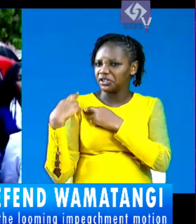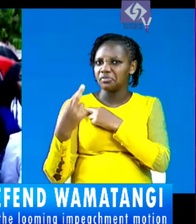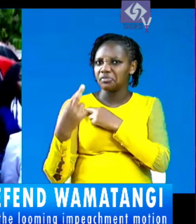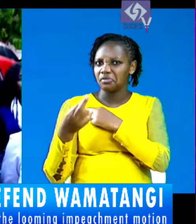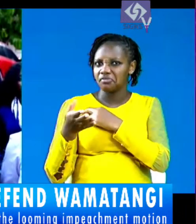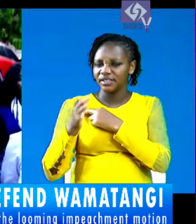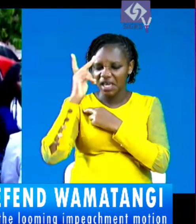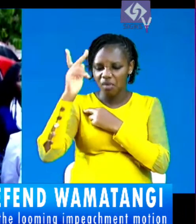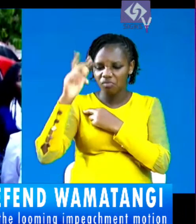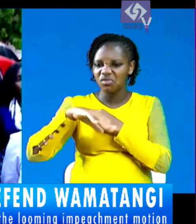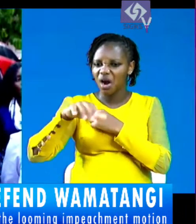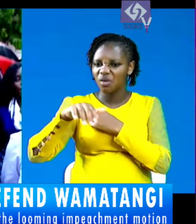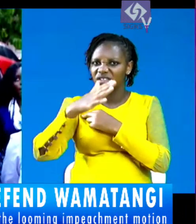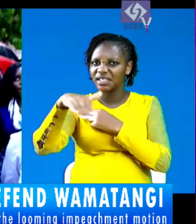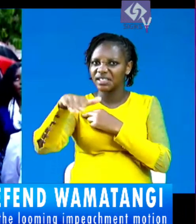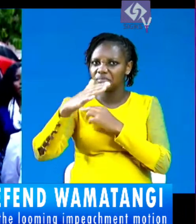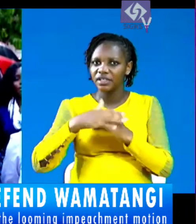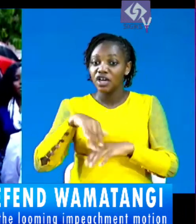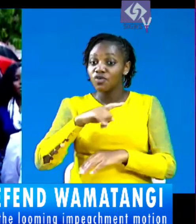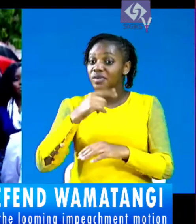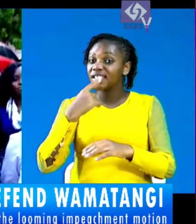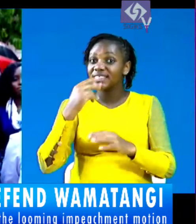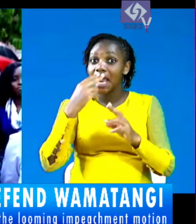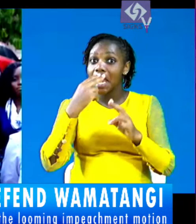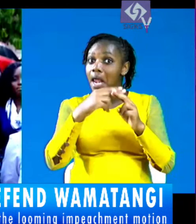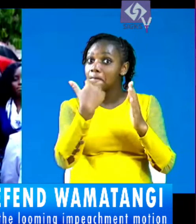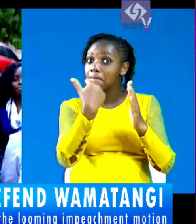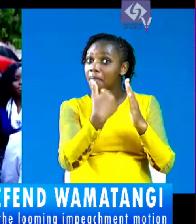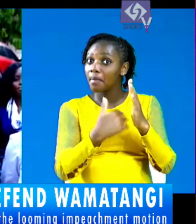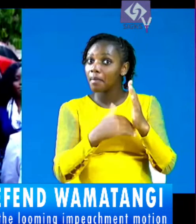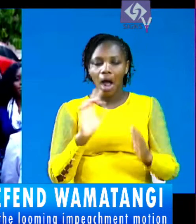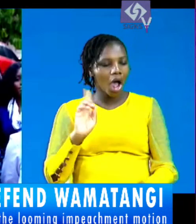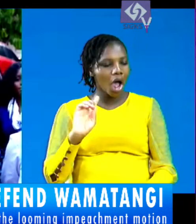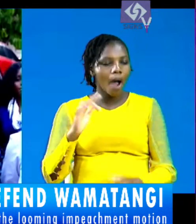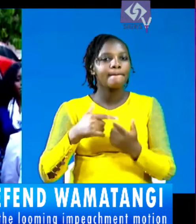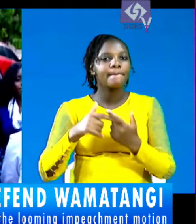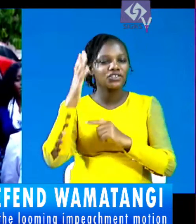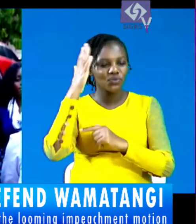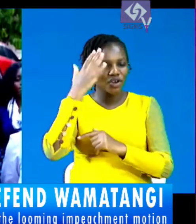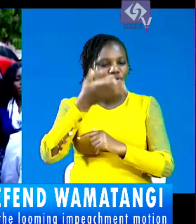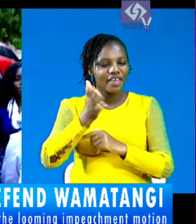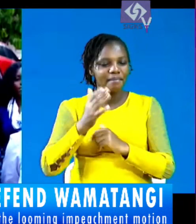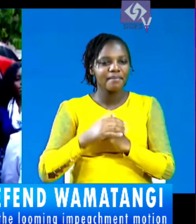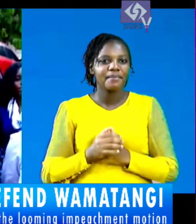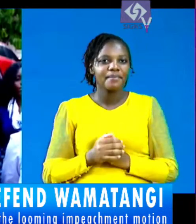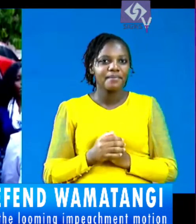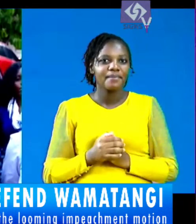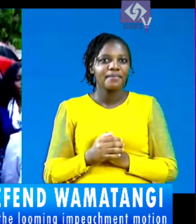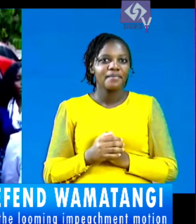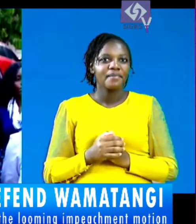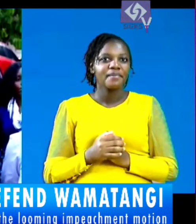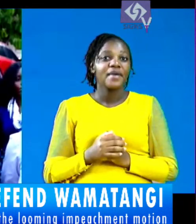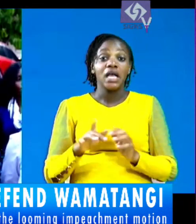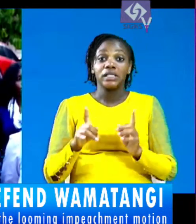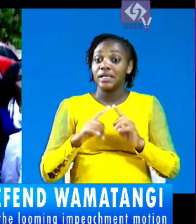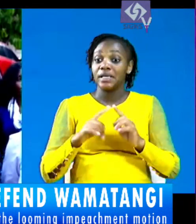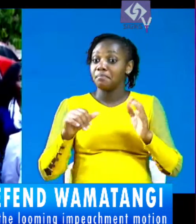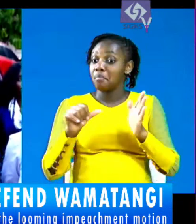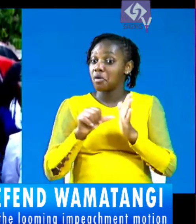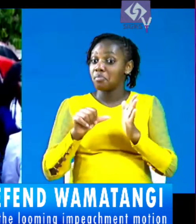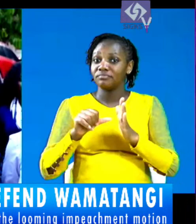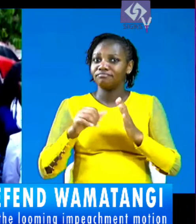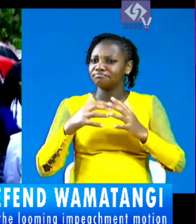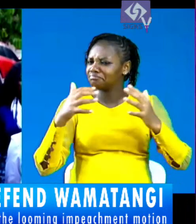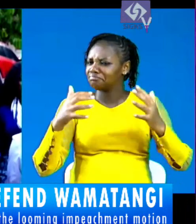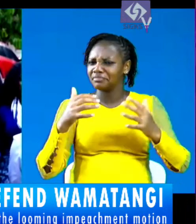Kiambu. We will not mention names, but we definitely know them. The biggest problem we are having in